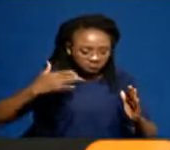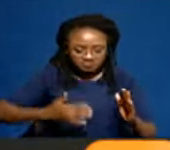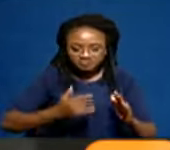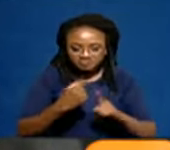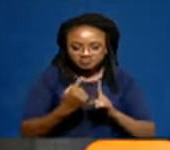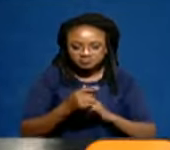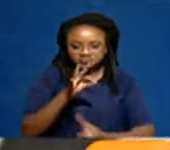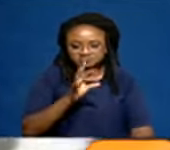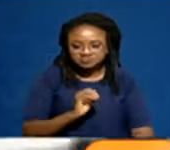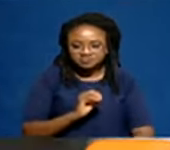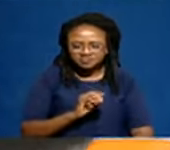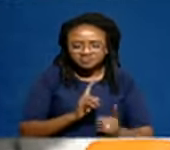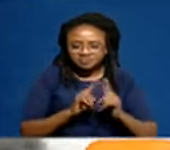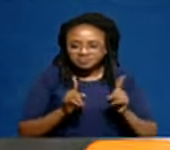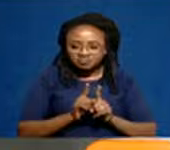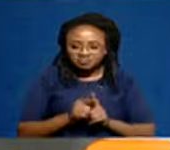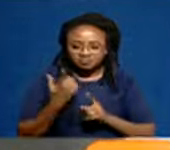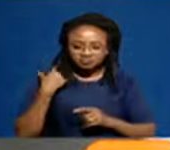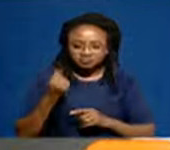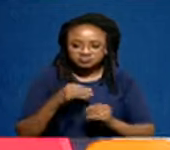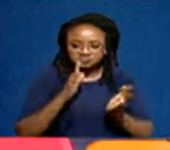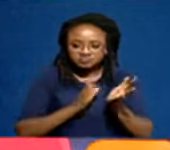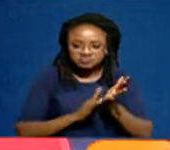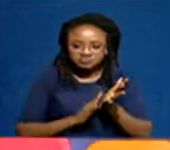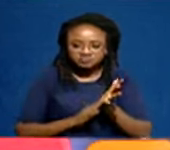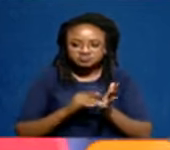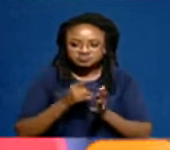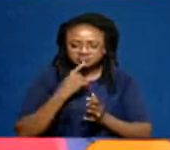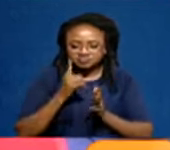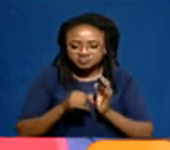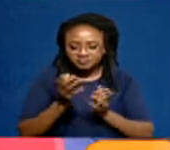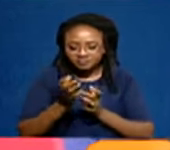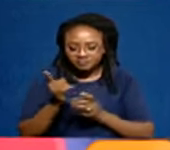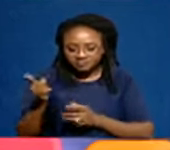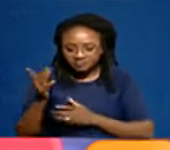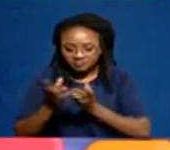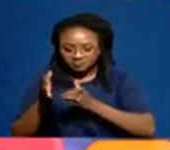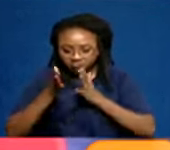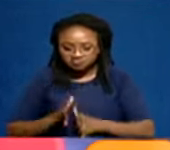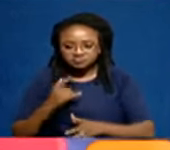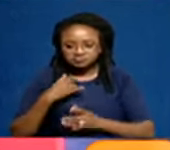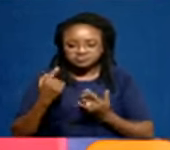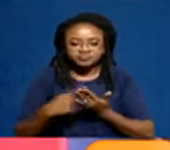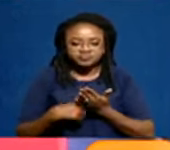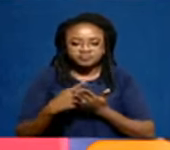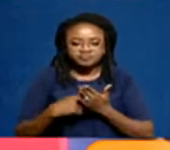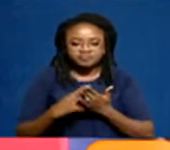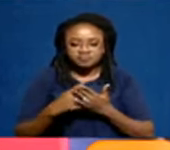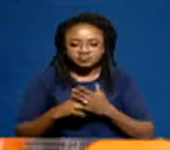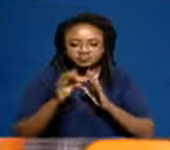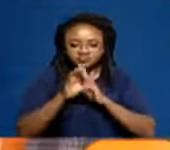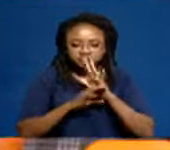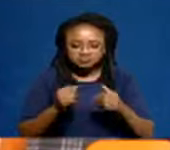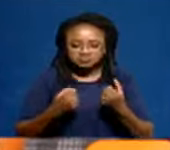30 years. But in a remark that could well be inadvertent, businessman Raval appears to have triggered a constitutional quarrel,